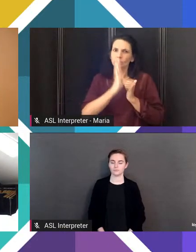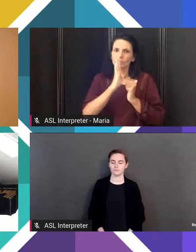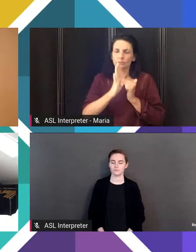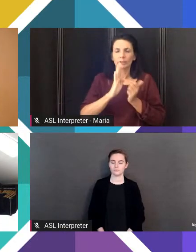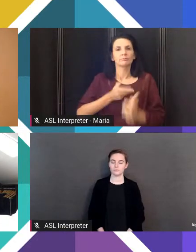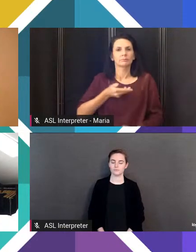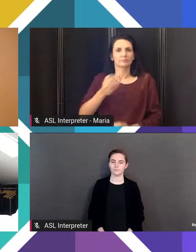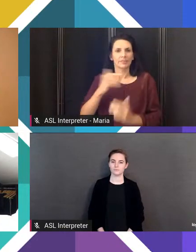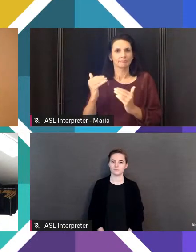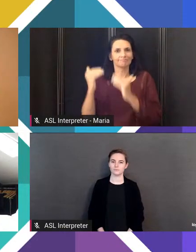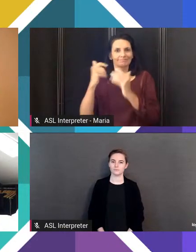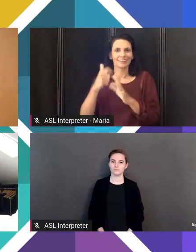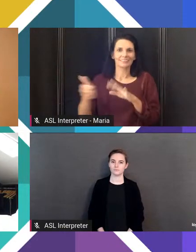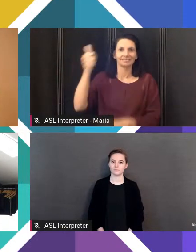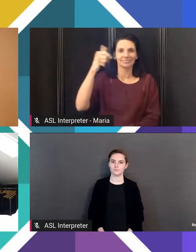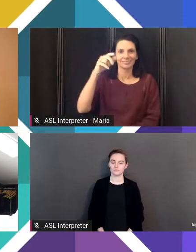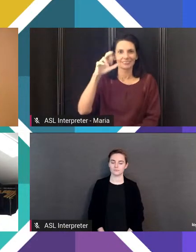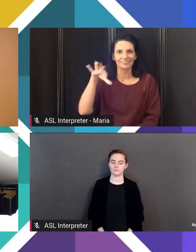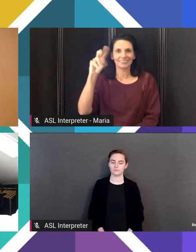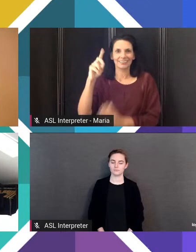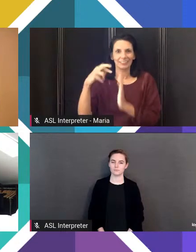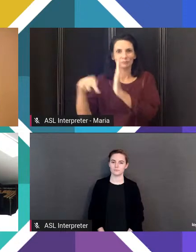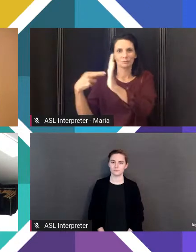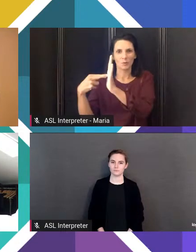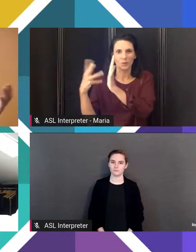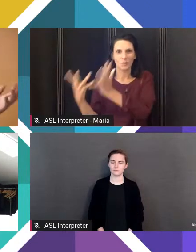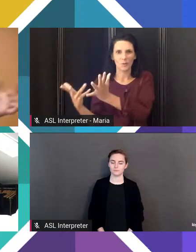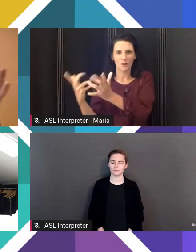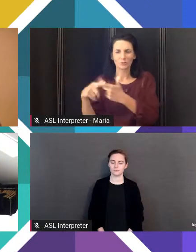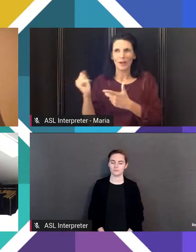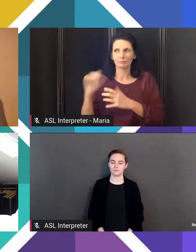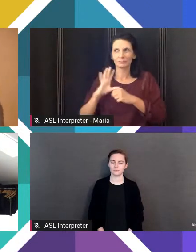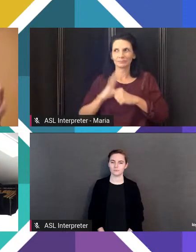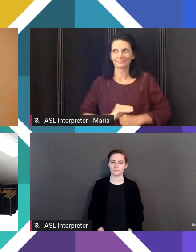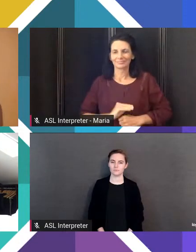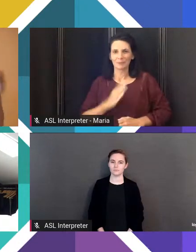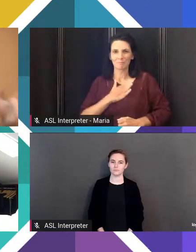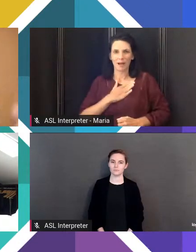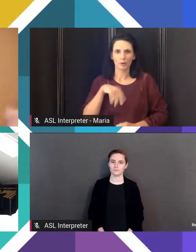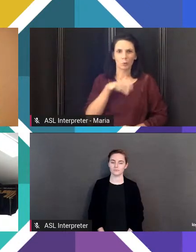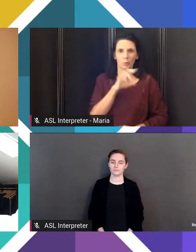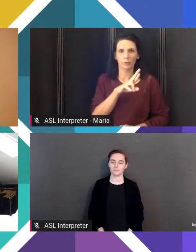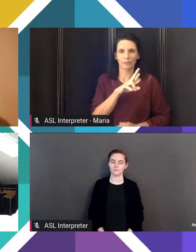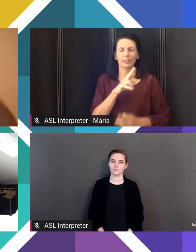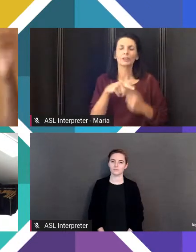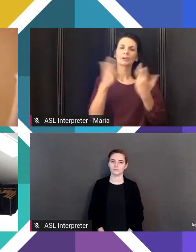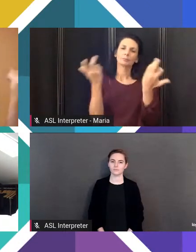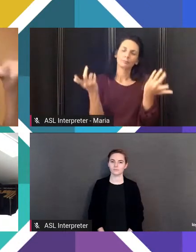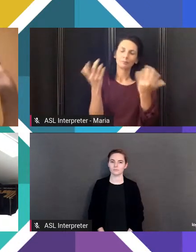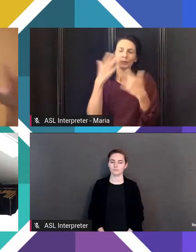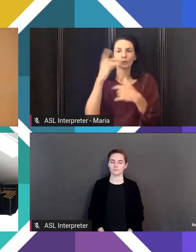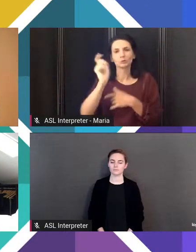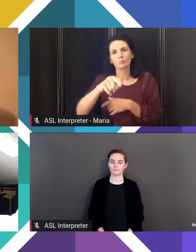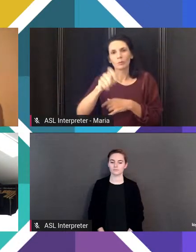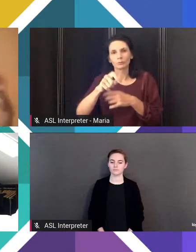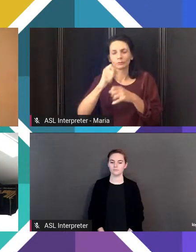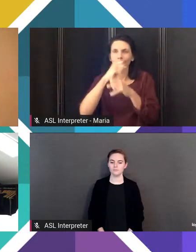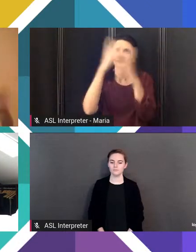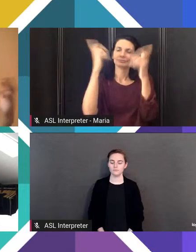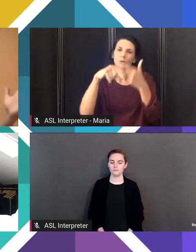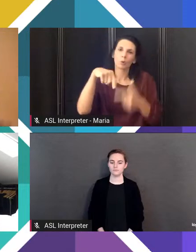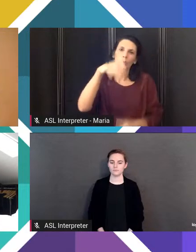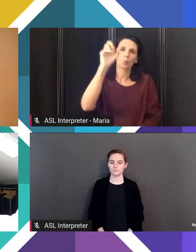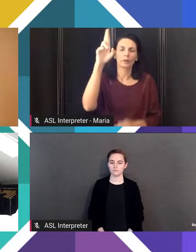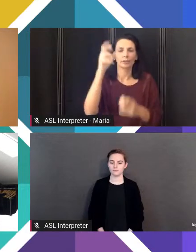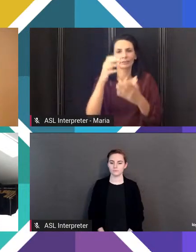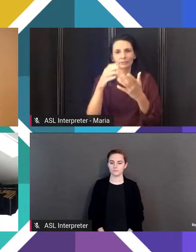like squash out your queerness, even though supposedly like theater and the arts is supposed to be this like radically queer and